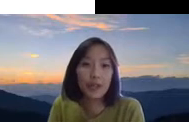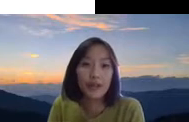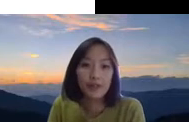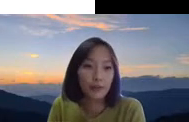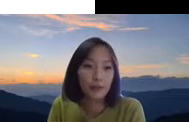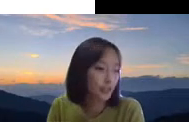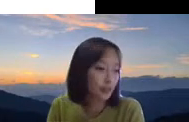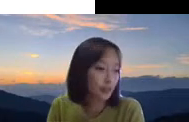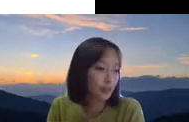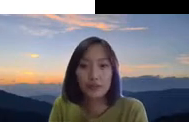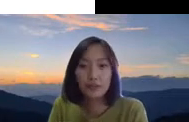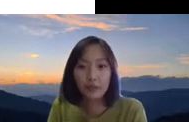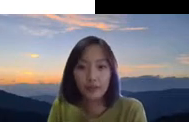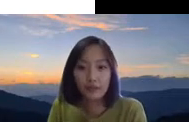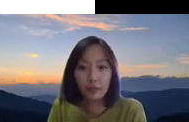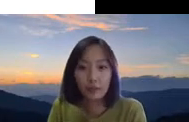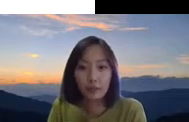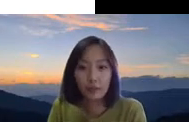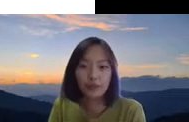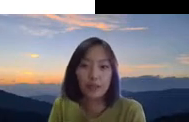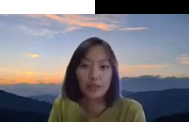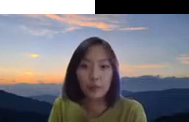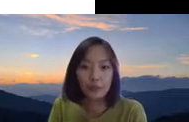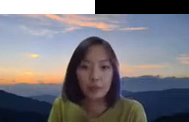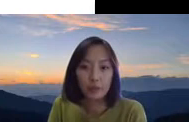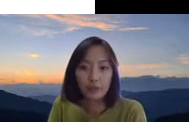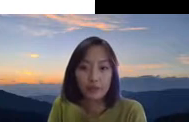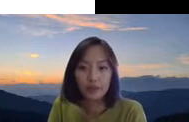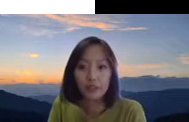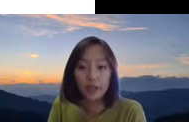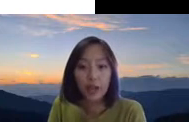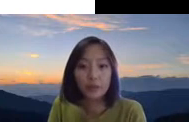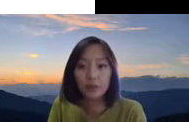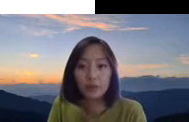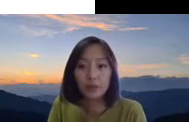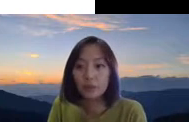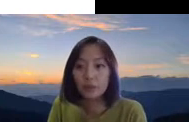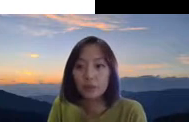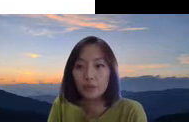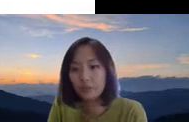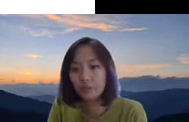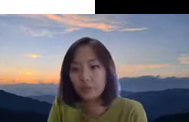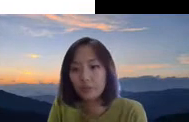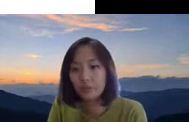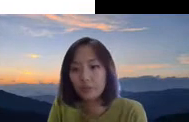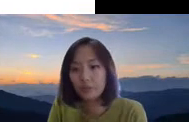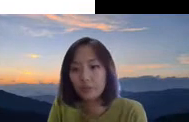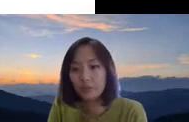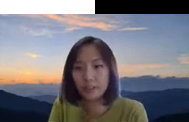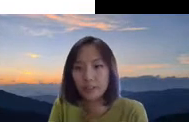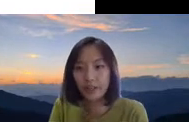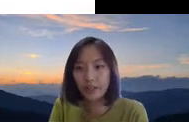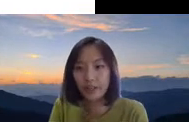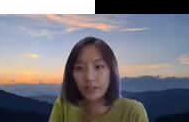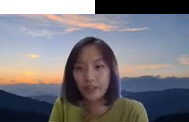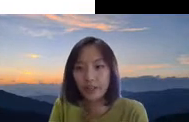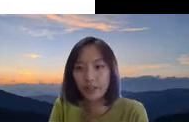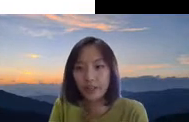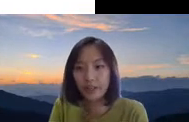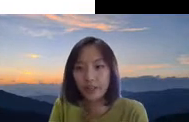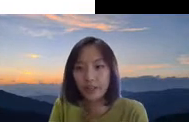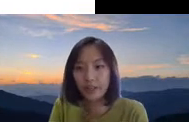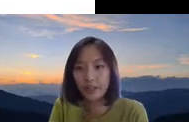well. For me especially, it was very informative. Before we open I know being mindful of the time,